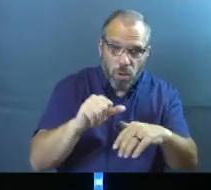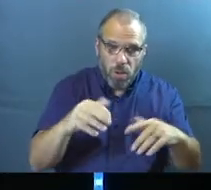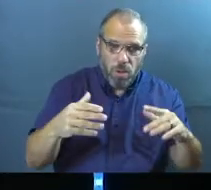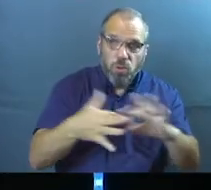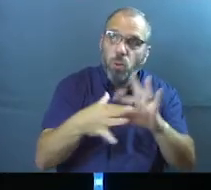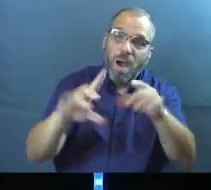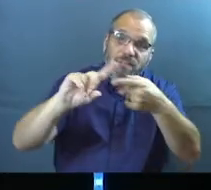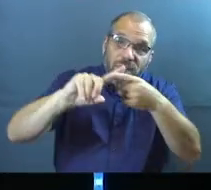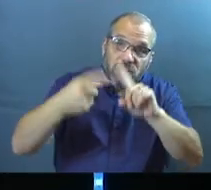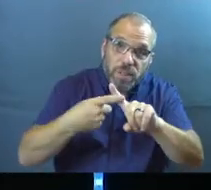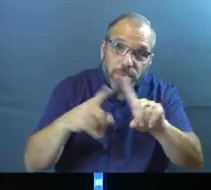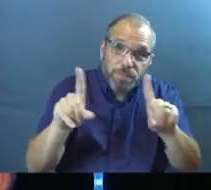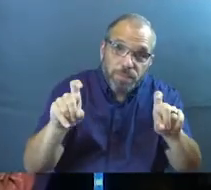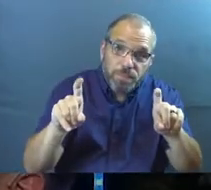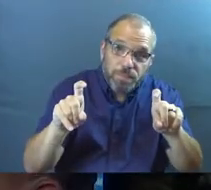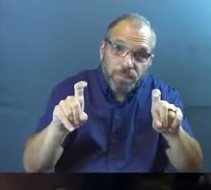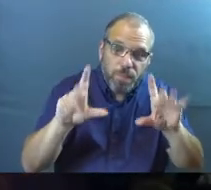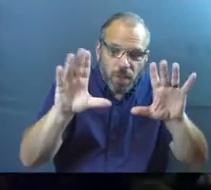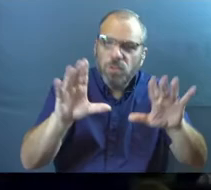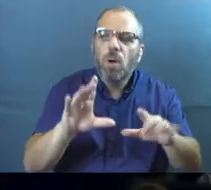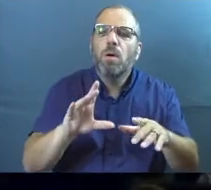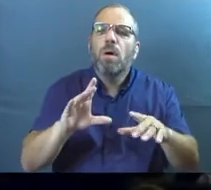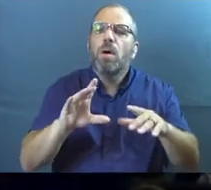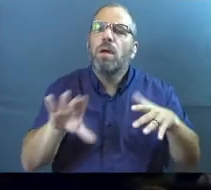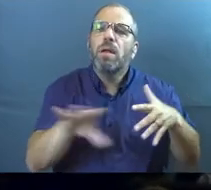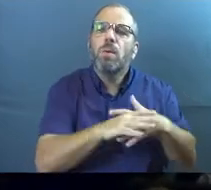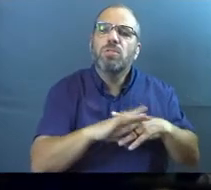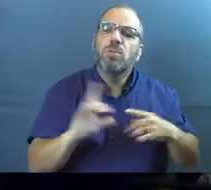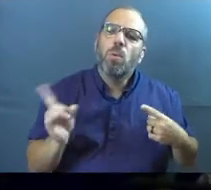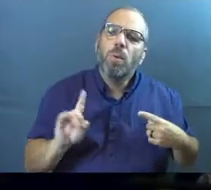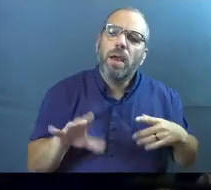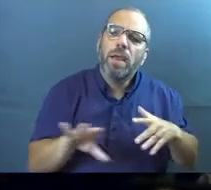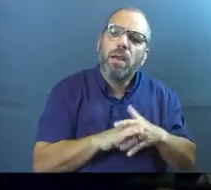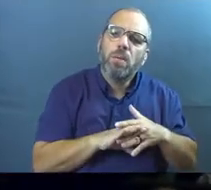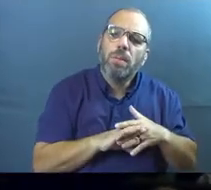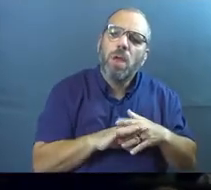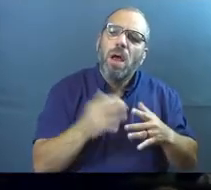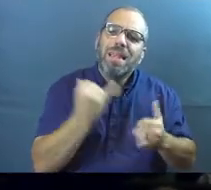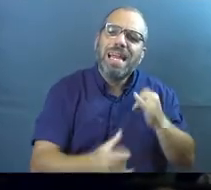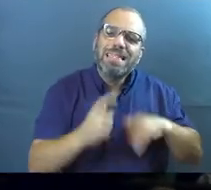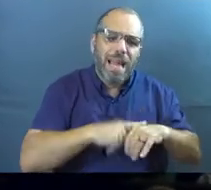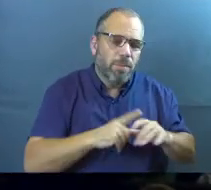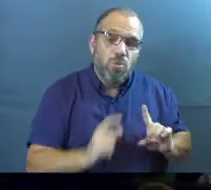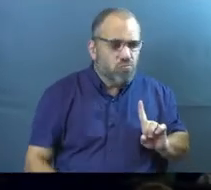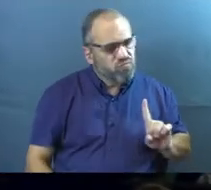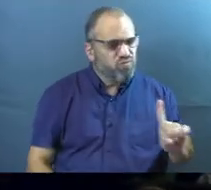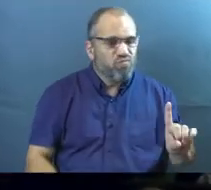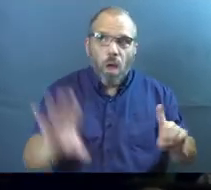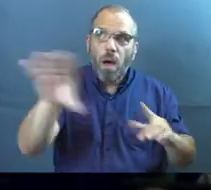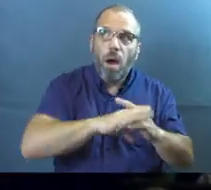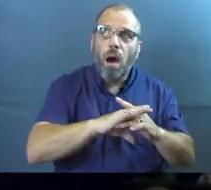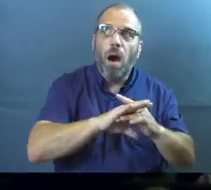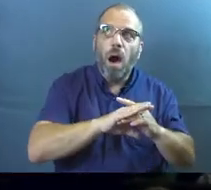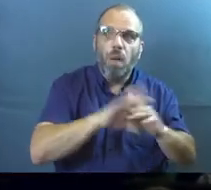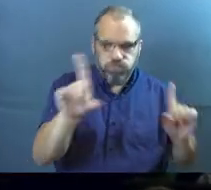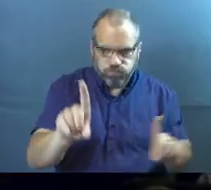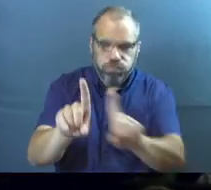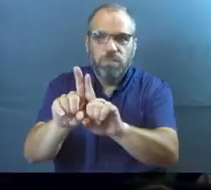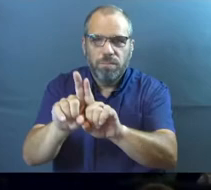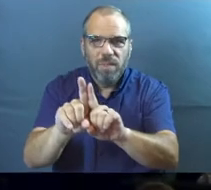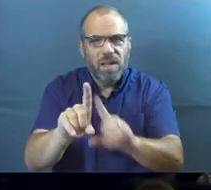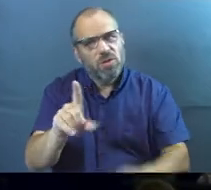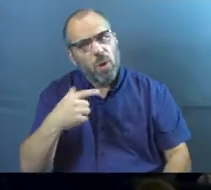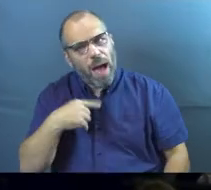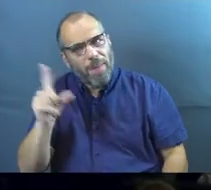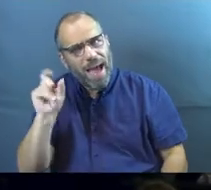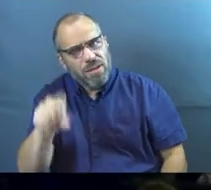to friendship. So where are your interruptions at? When was the last time you got interrupted? And I